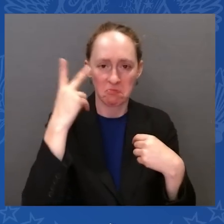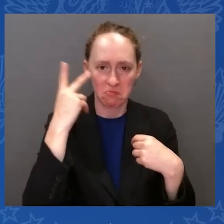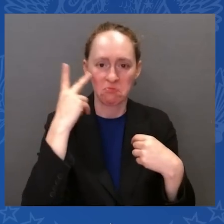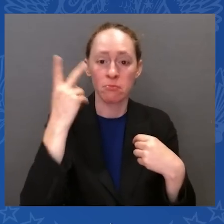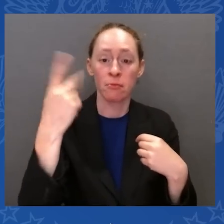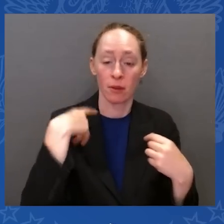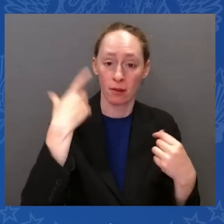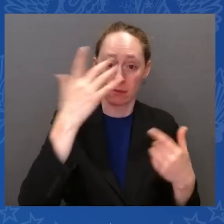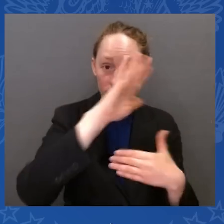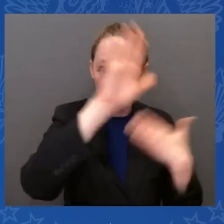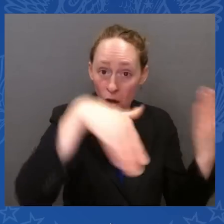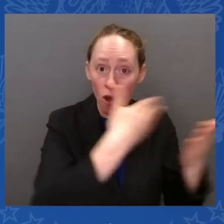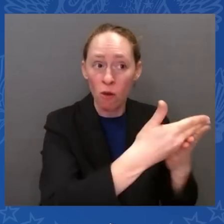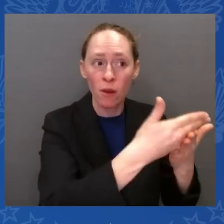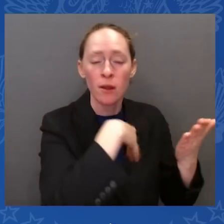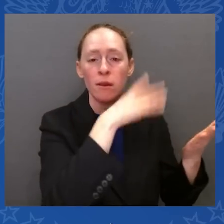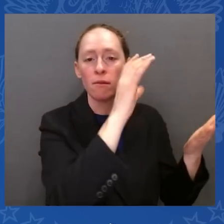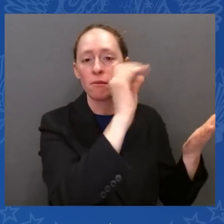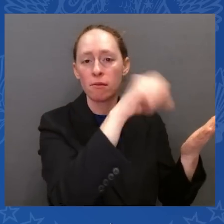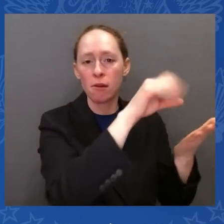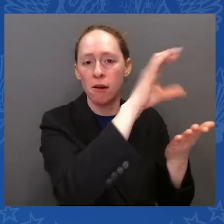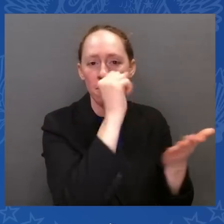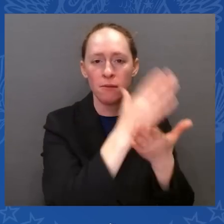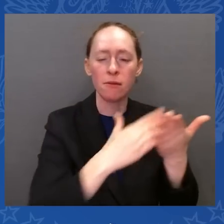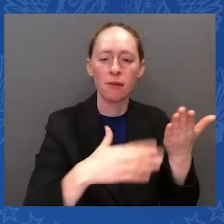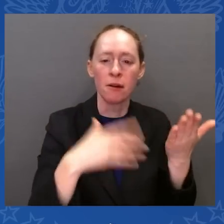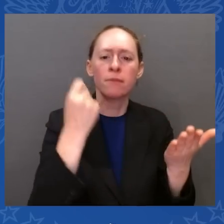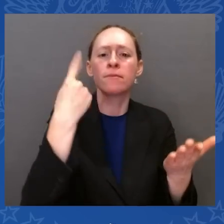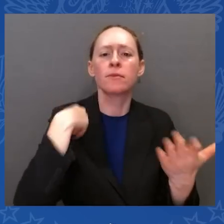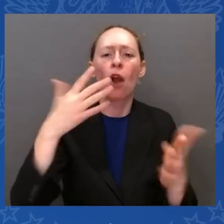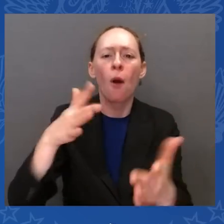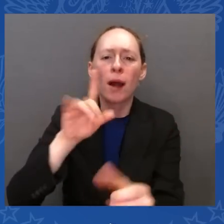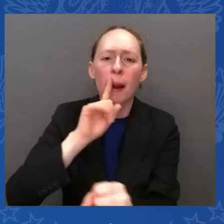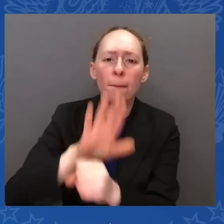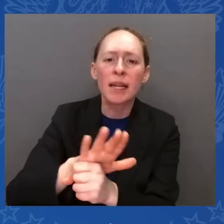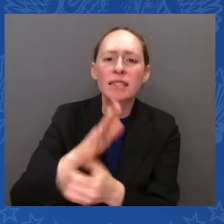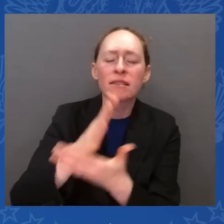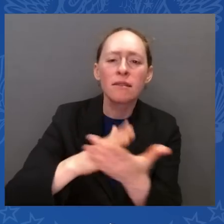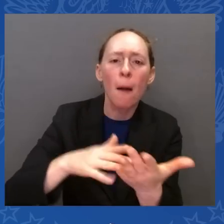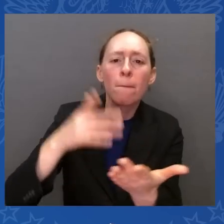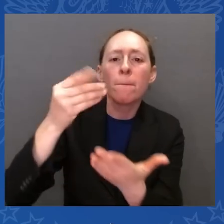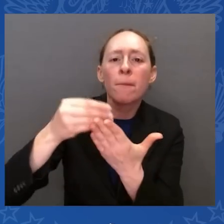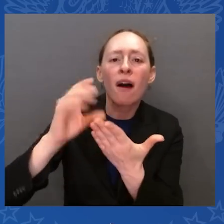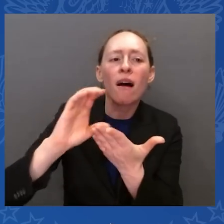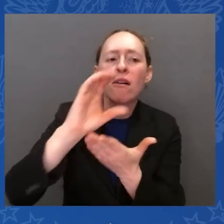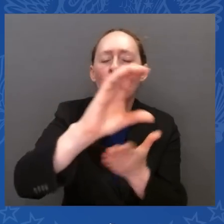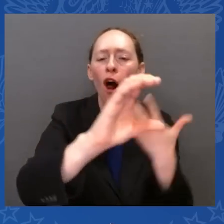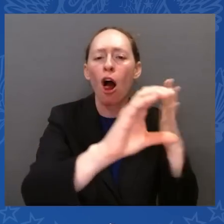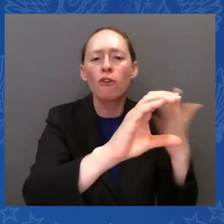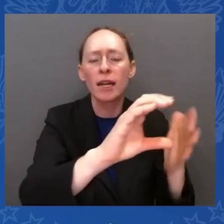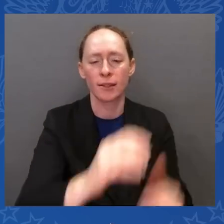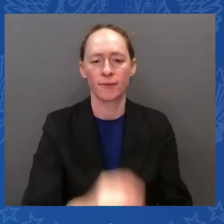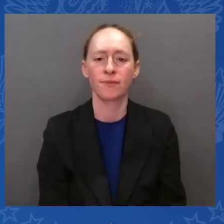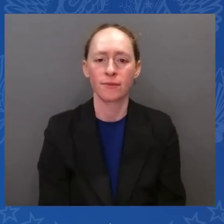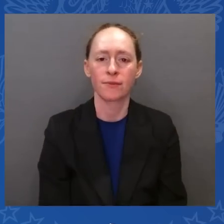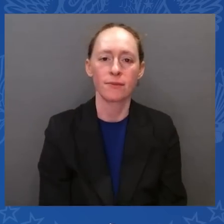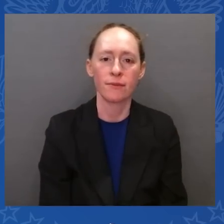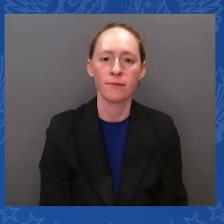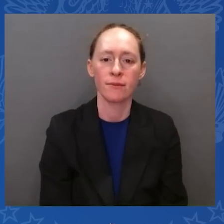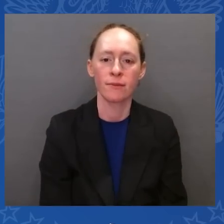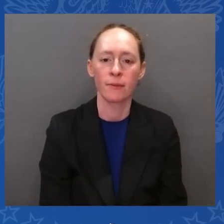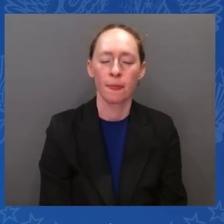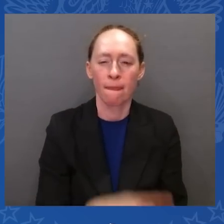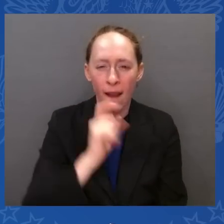The answer is I'd take a hard look at it because there's still, we don't need it all, but the question is